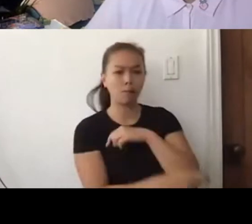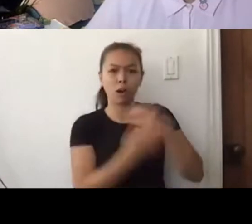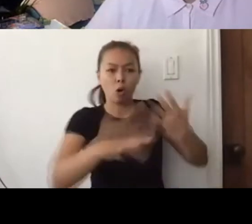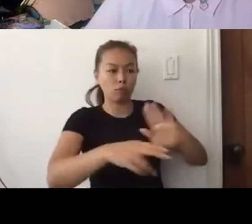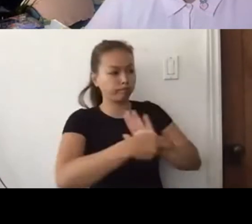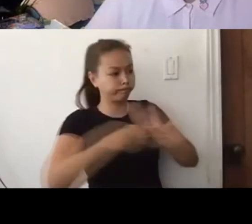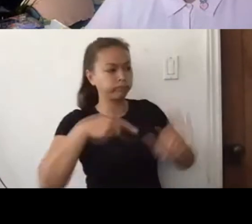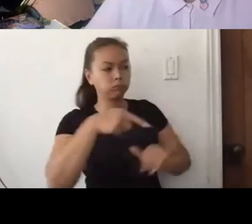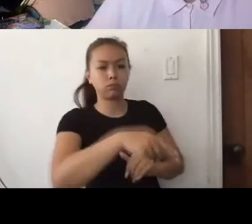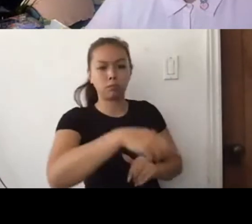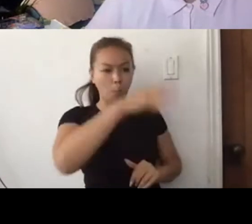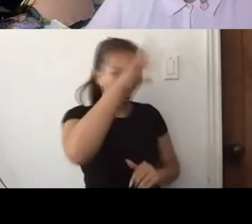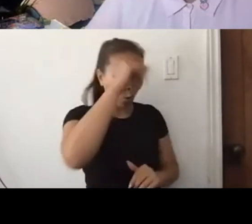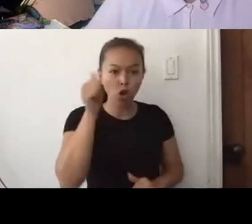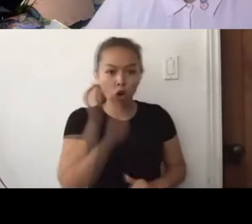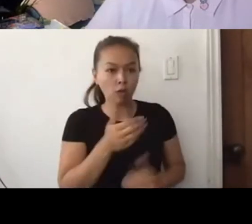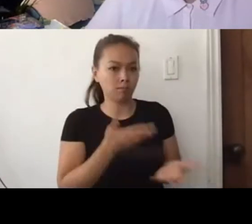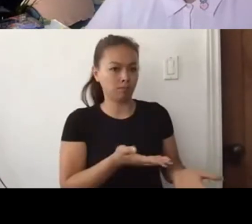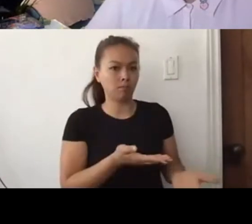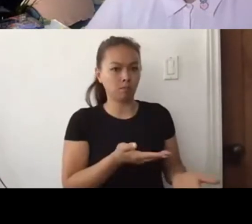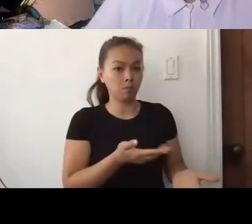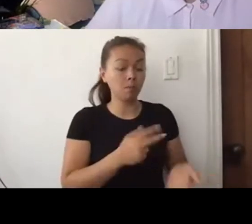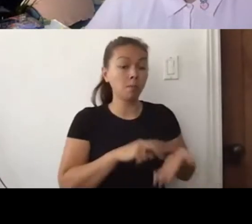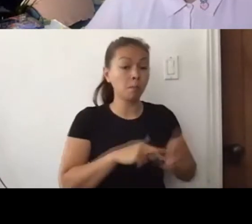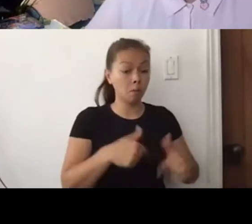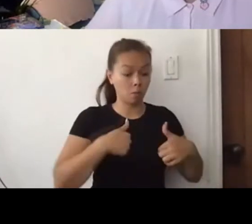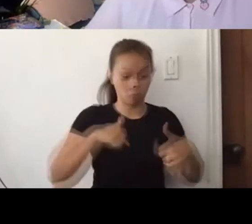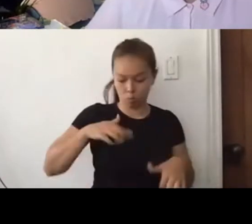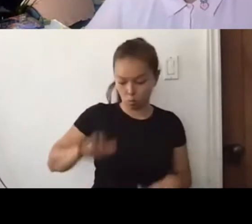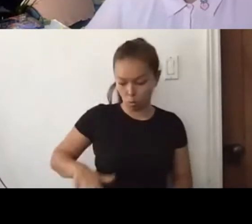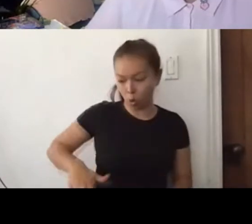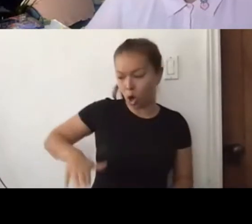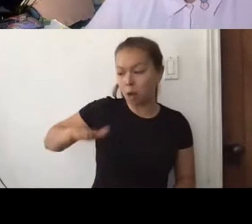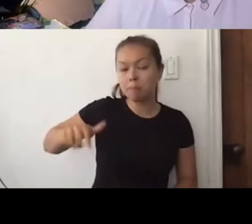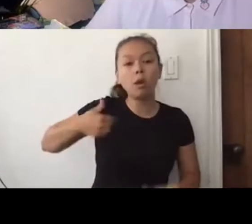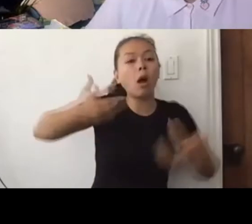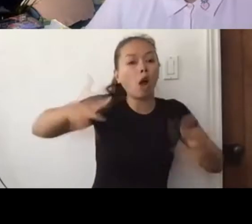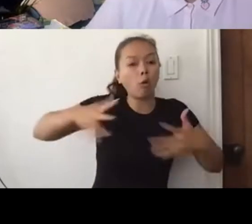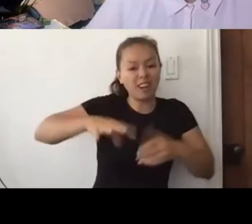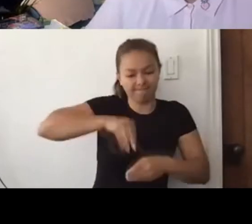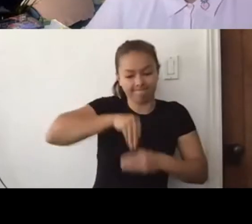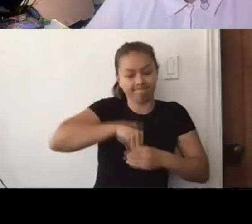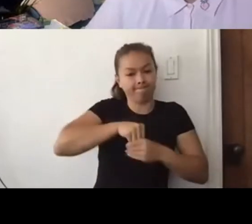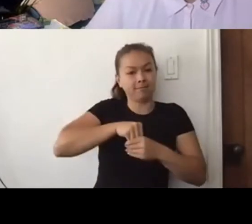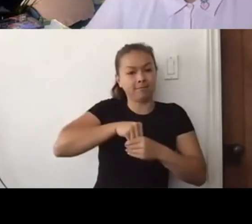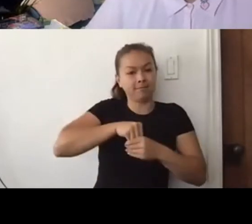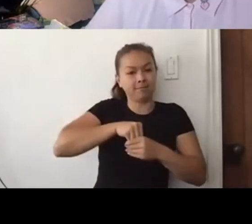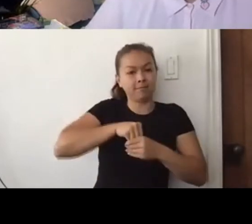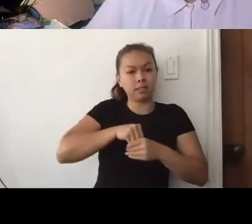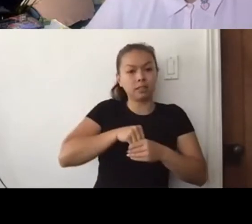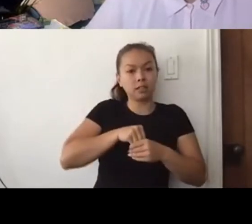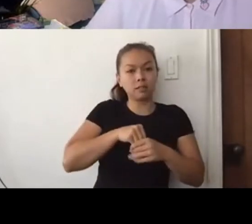we grow up, we kind of internalize those different feelings, those different expectations and gender norms,